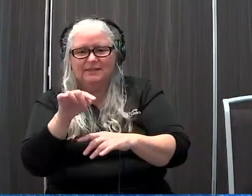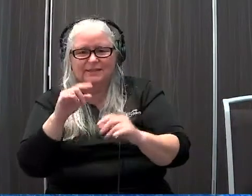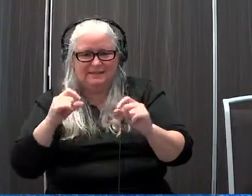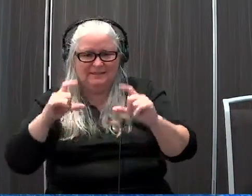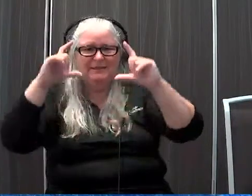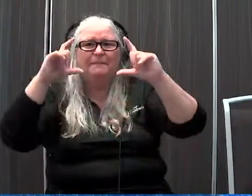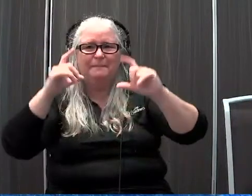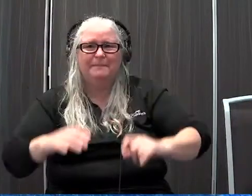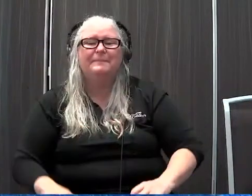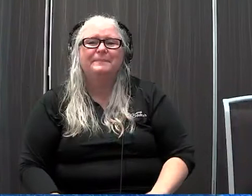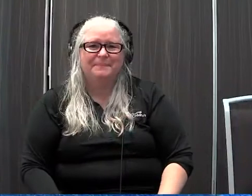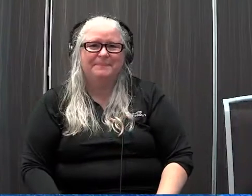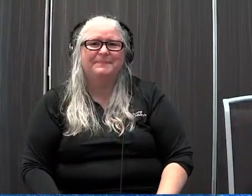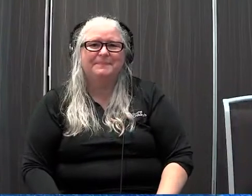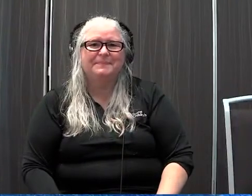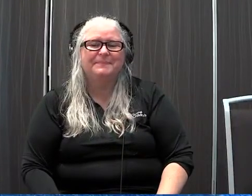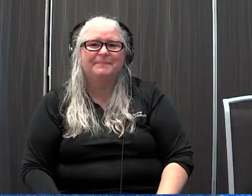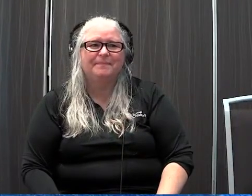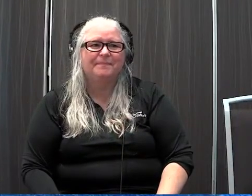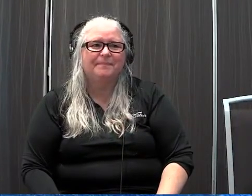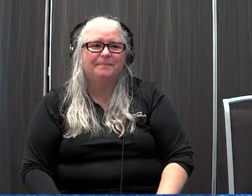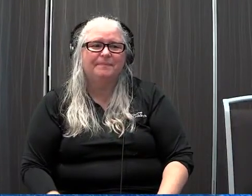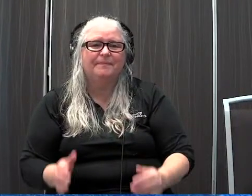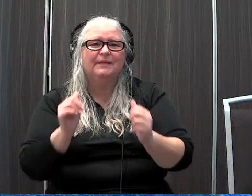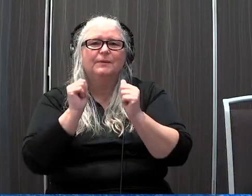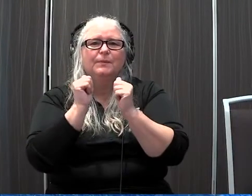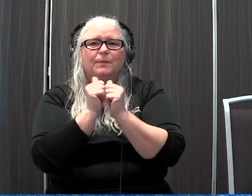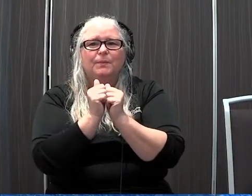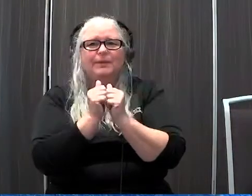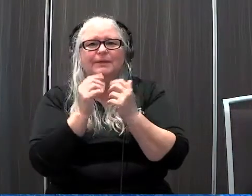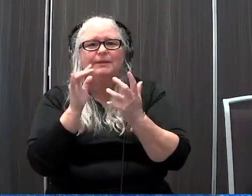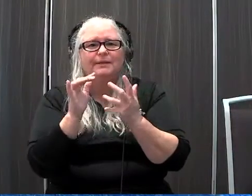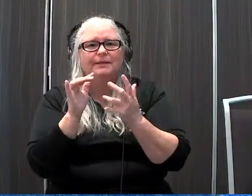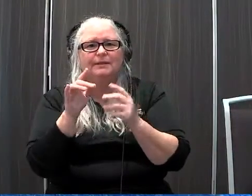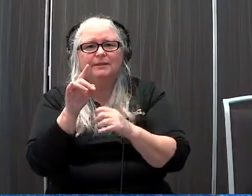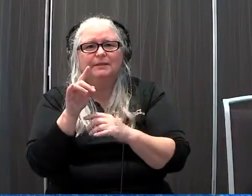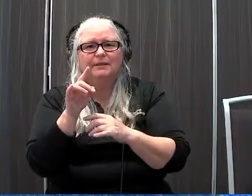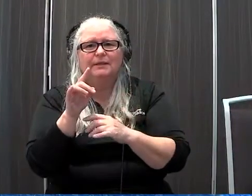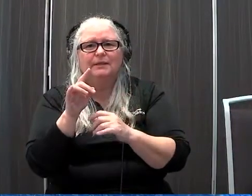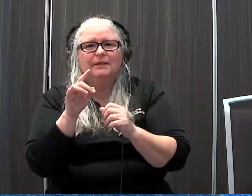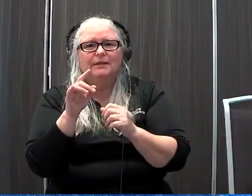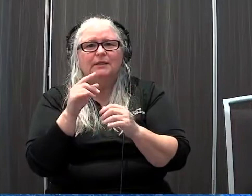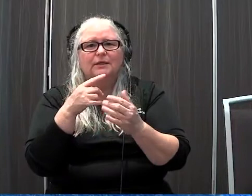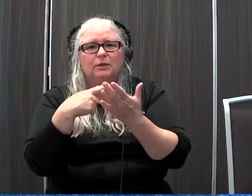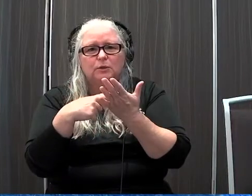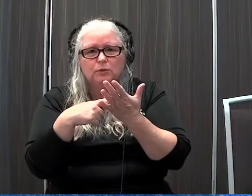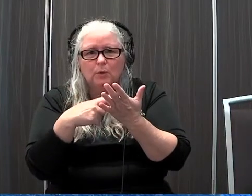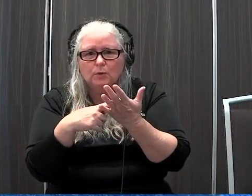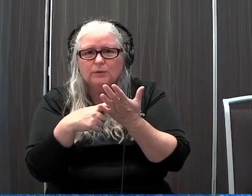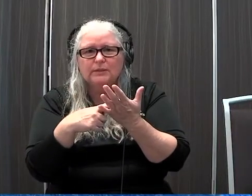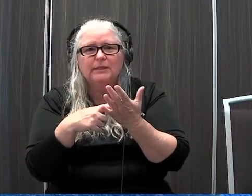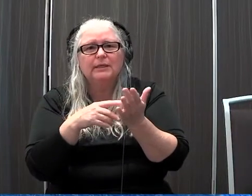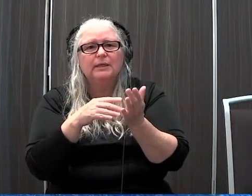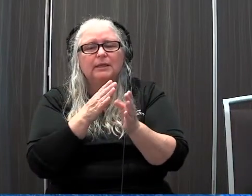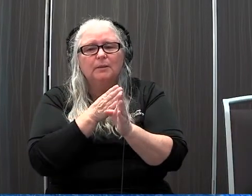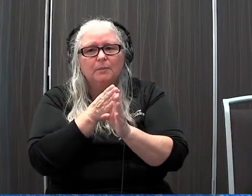soon. Great. And then with consulting professionals, likely going to be consulting with an audiologist, an ENT, and